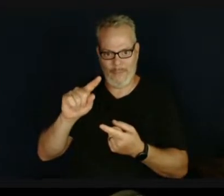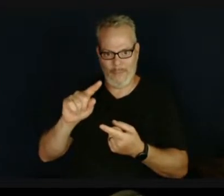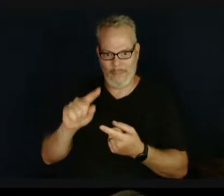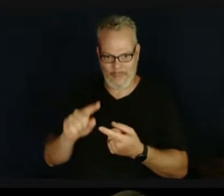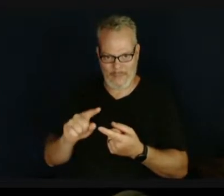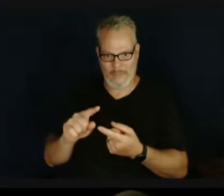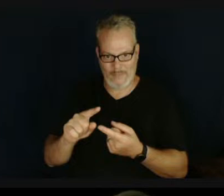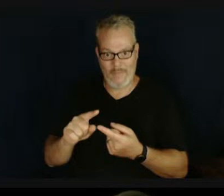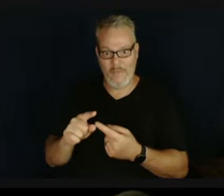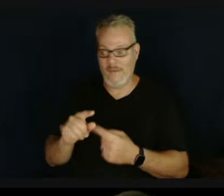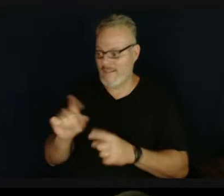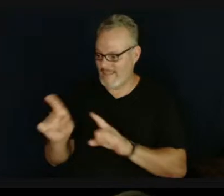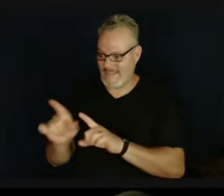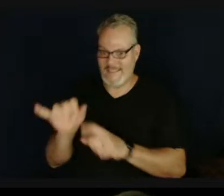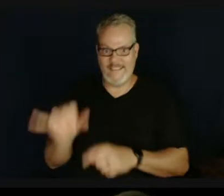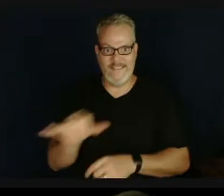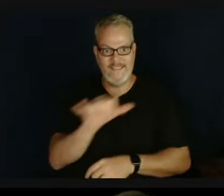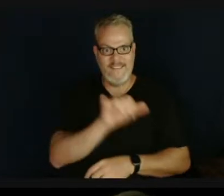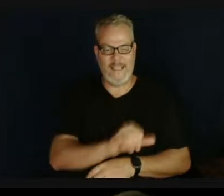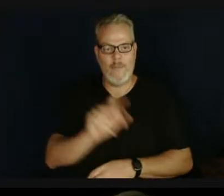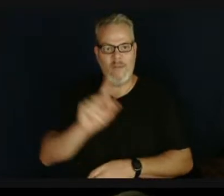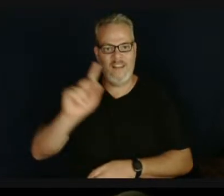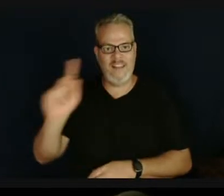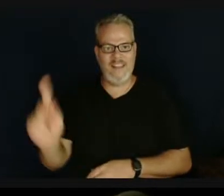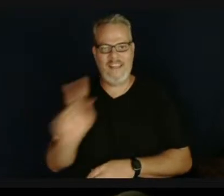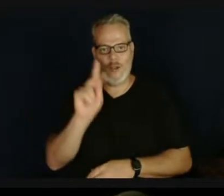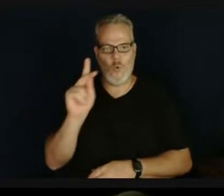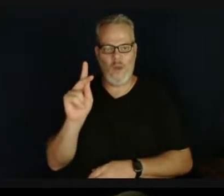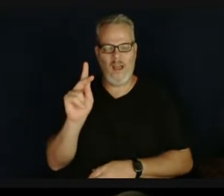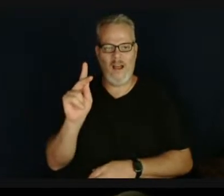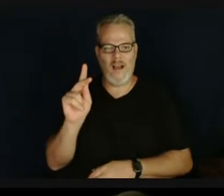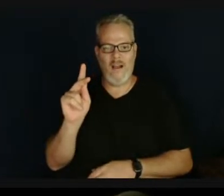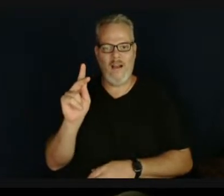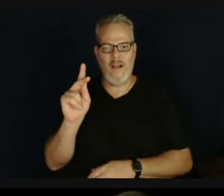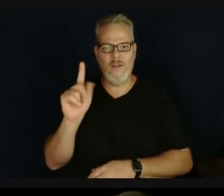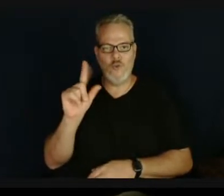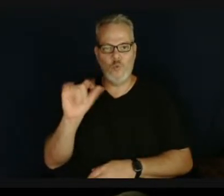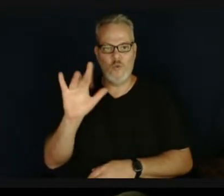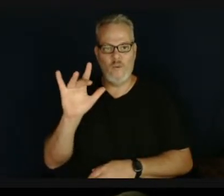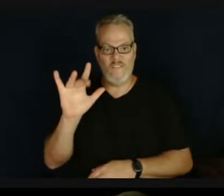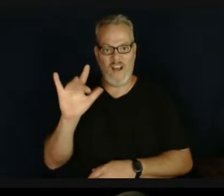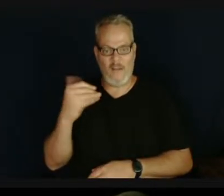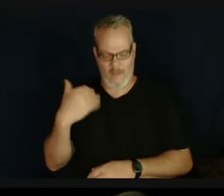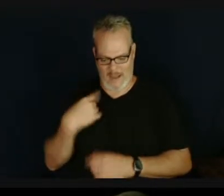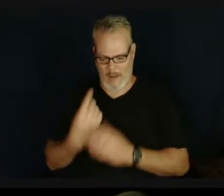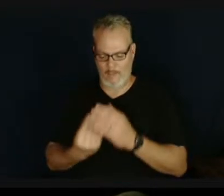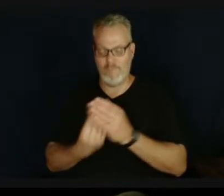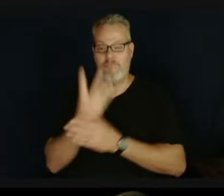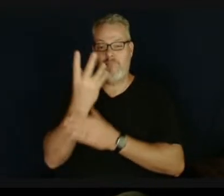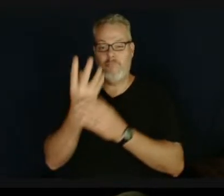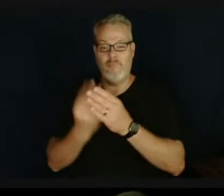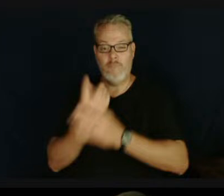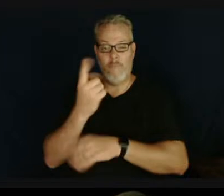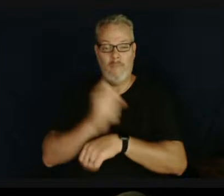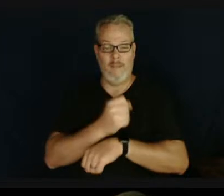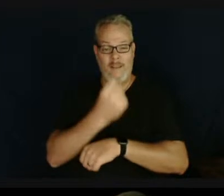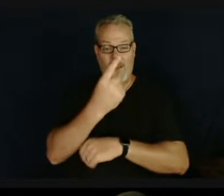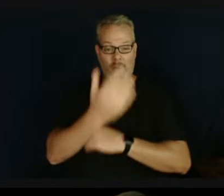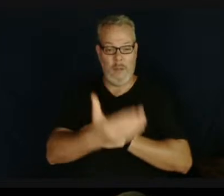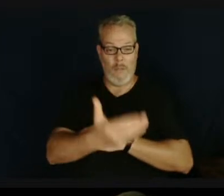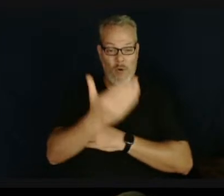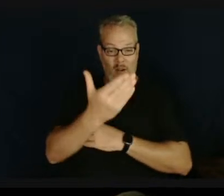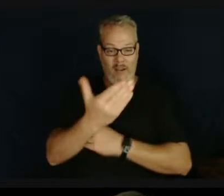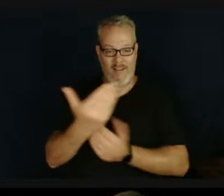of Kilauea in 2025 had a peak at 11 a.m. and at 1 p.m. So maybe it was something like this. Something like that, right?